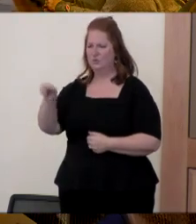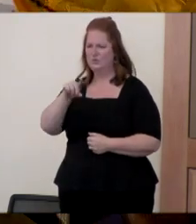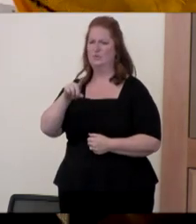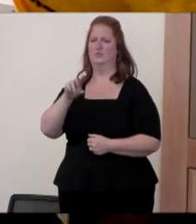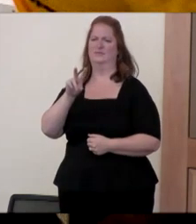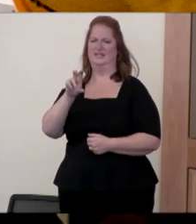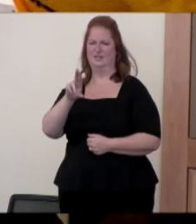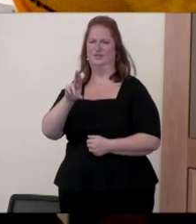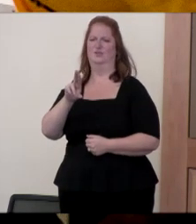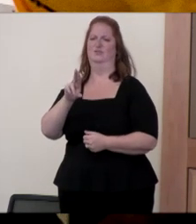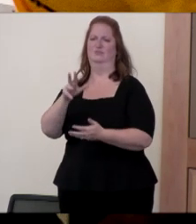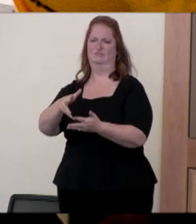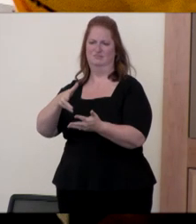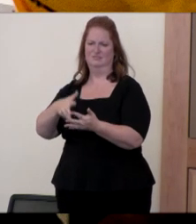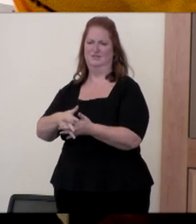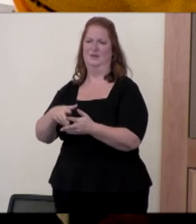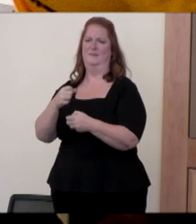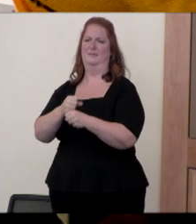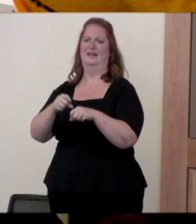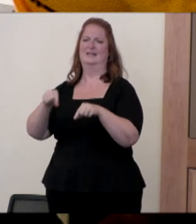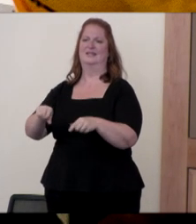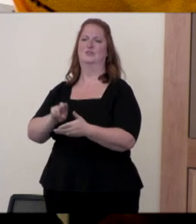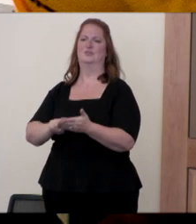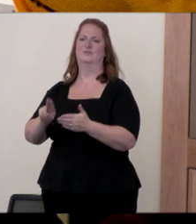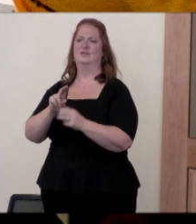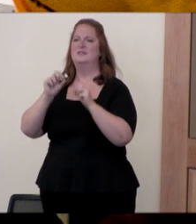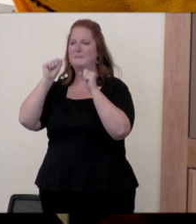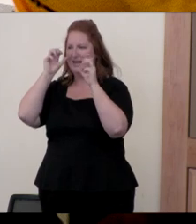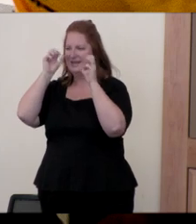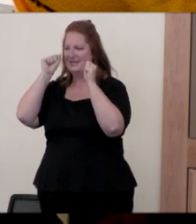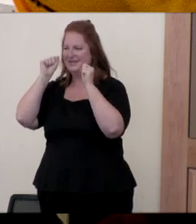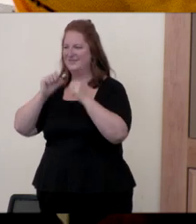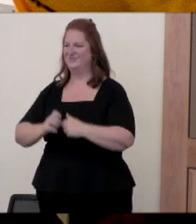made VCU amazing.